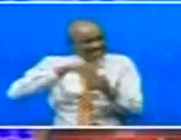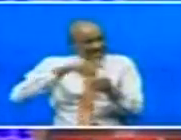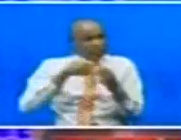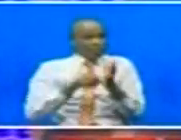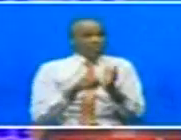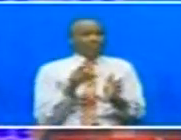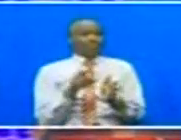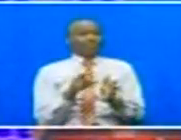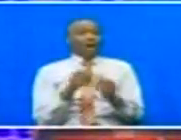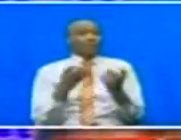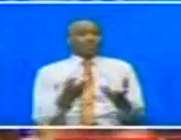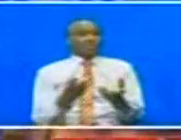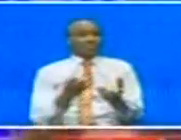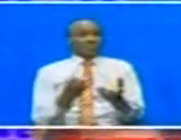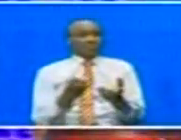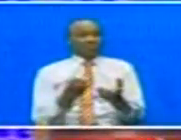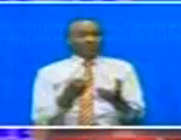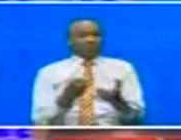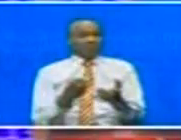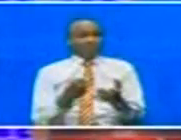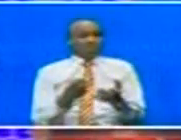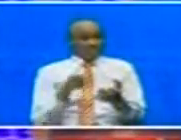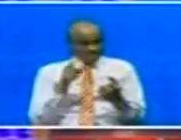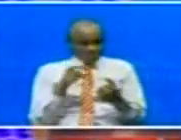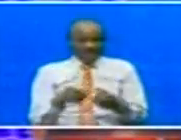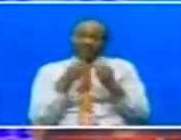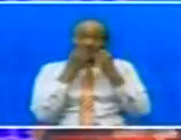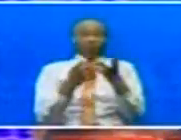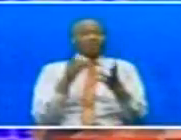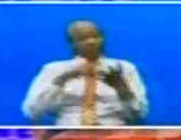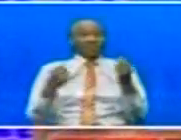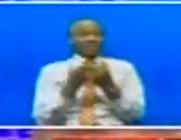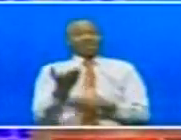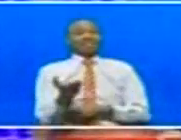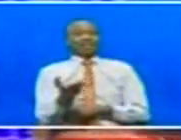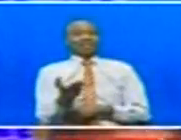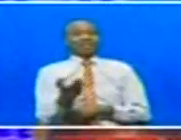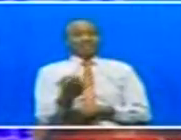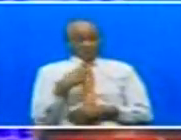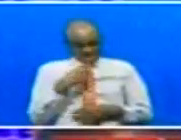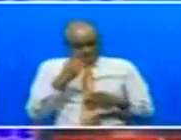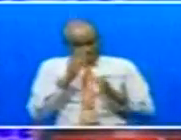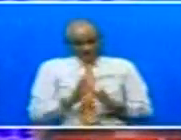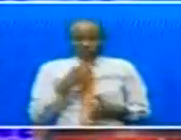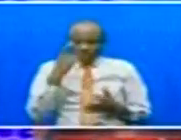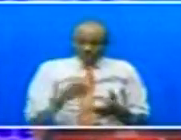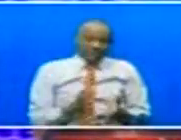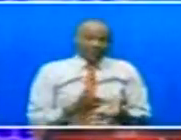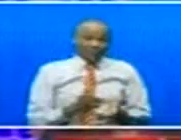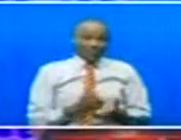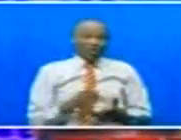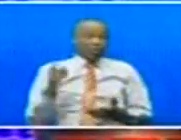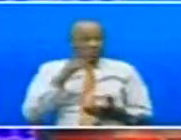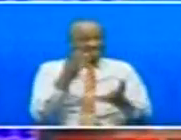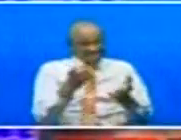problem is informing what is happening in this country? And I'm one of those people who believe very strongly that we